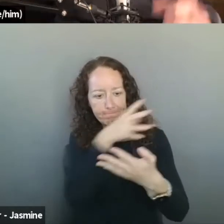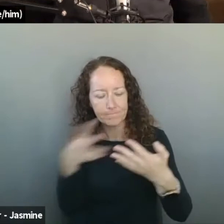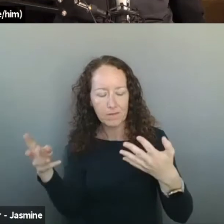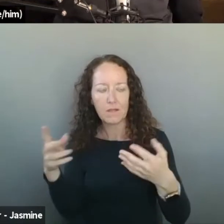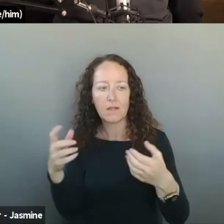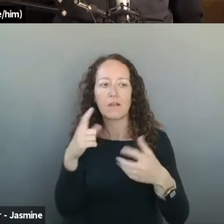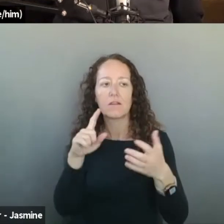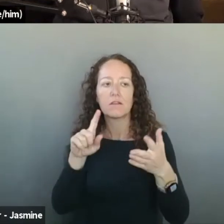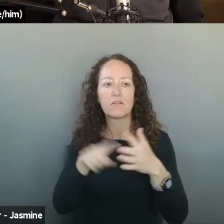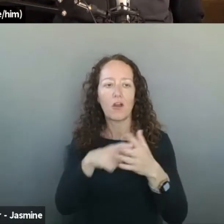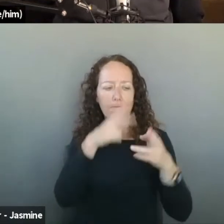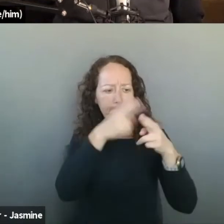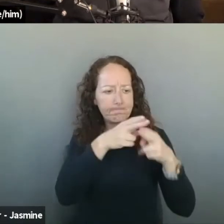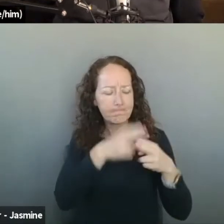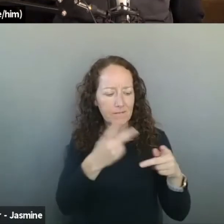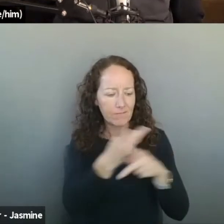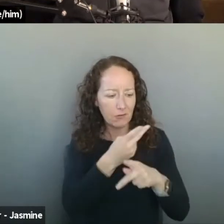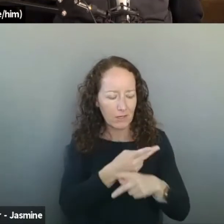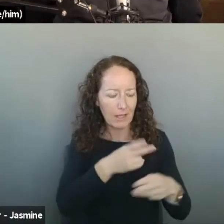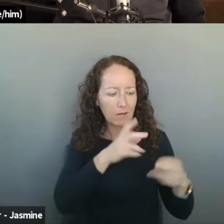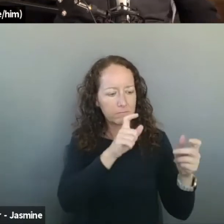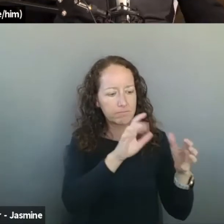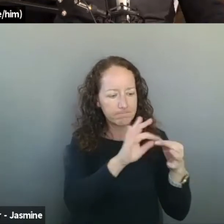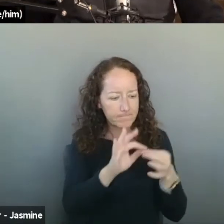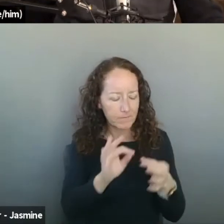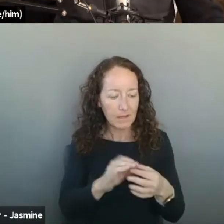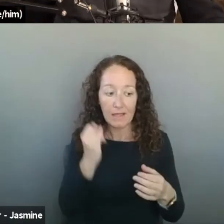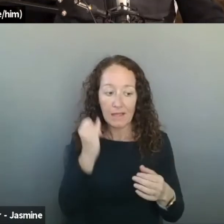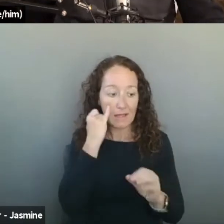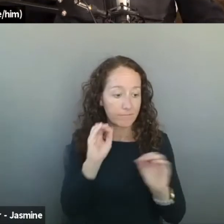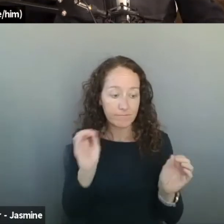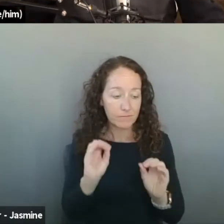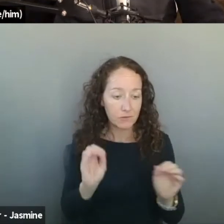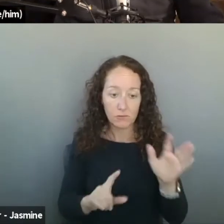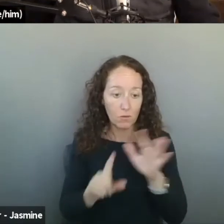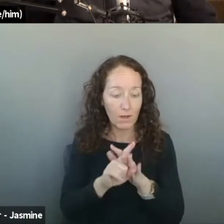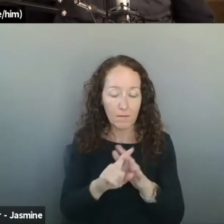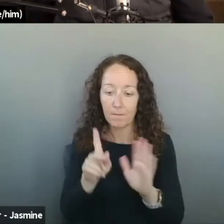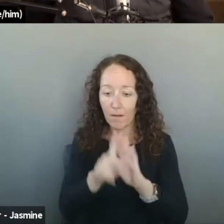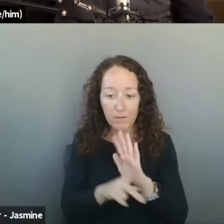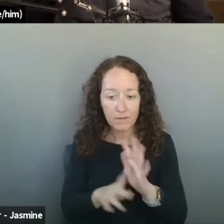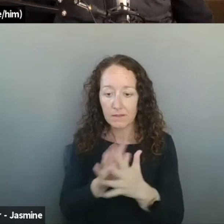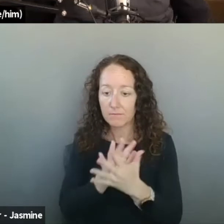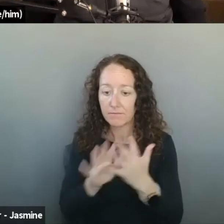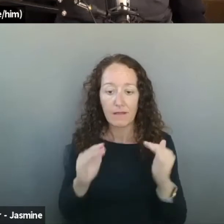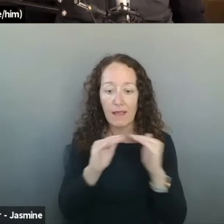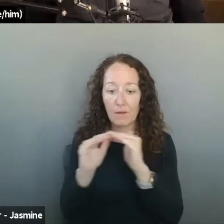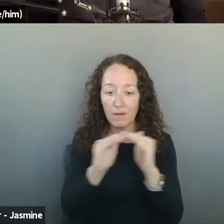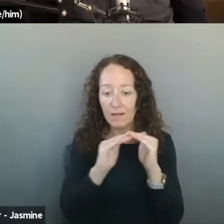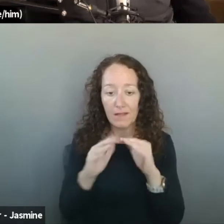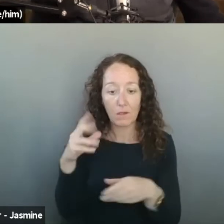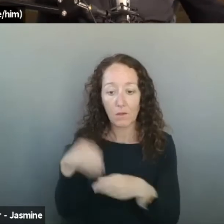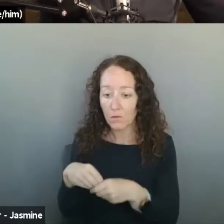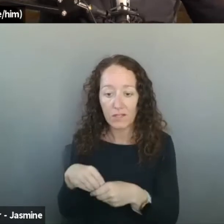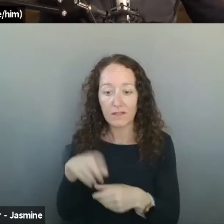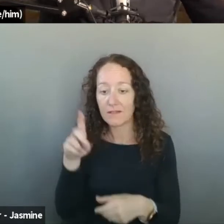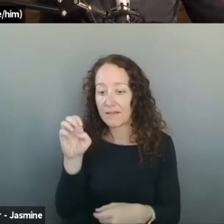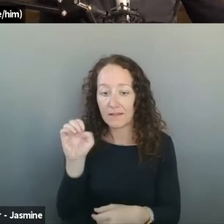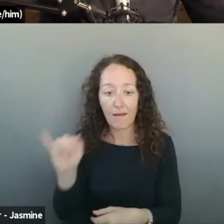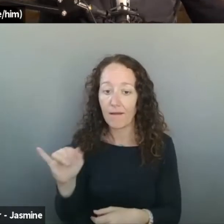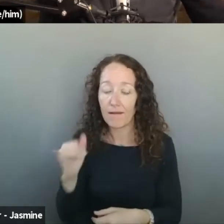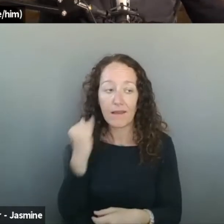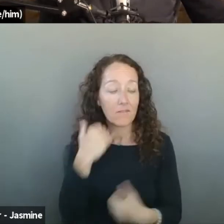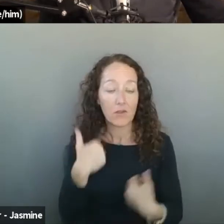it shows up in a policy, it's not going to happen. So if you value diversity, equity, and inclusion, how's it showing up in your budget? Shout out to Alec